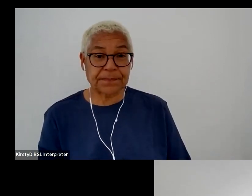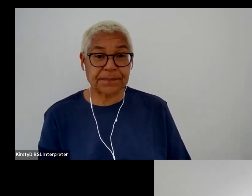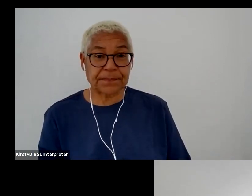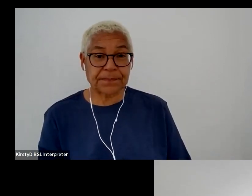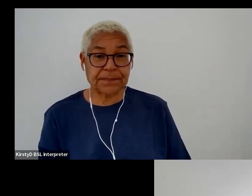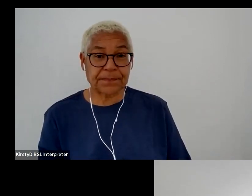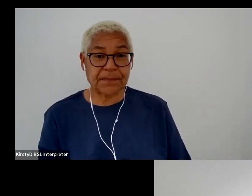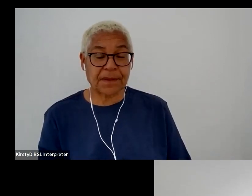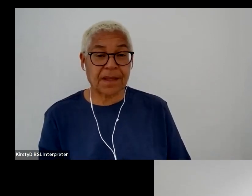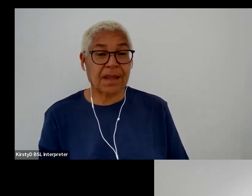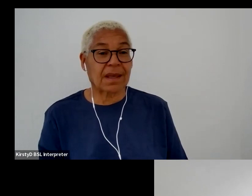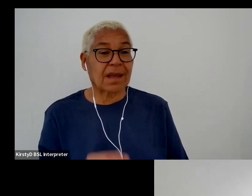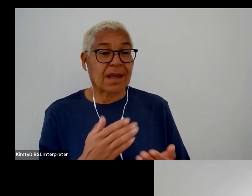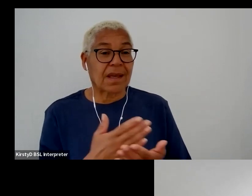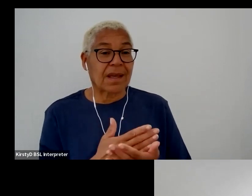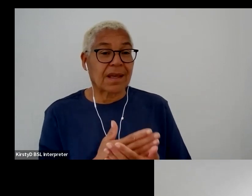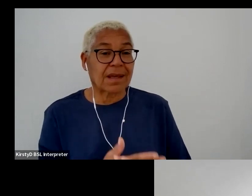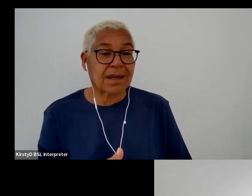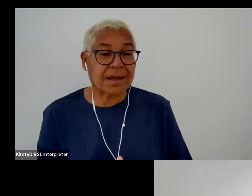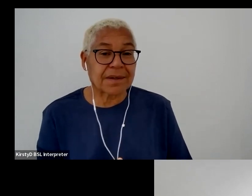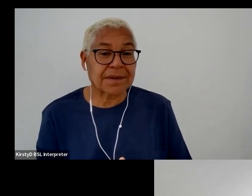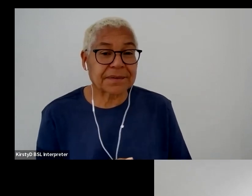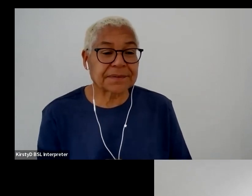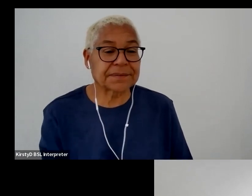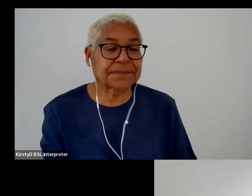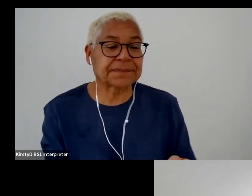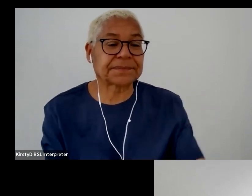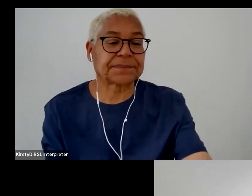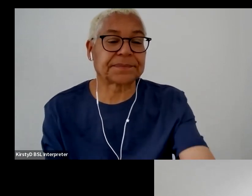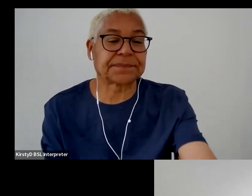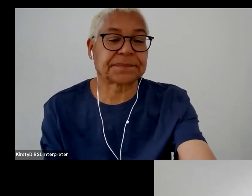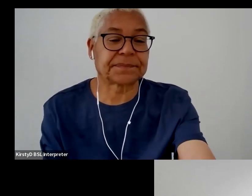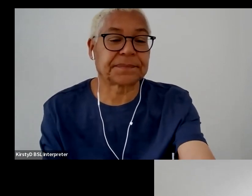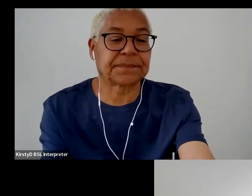here. Okay, so we've.